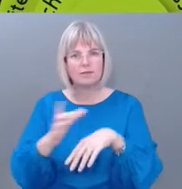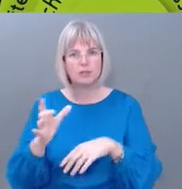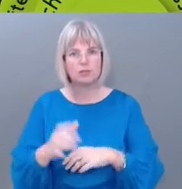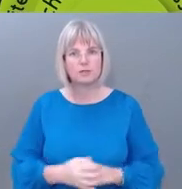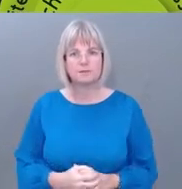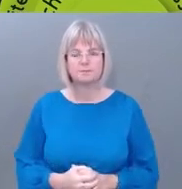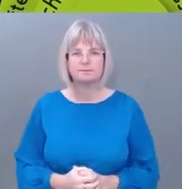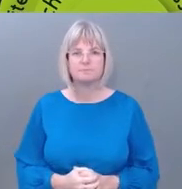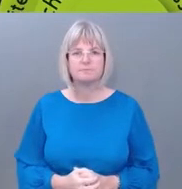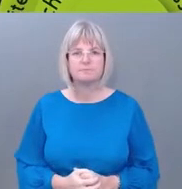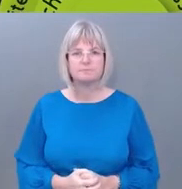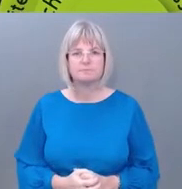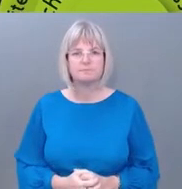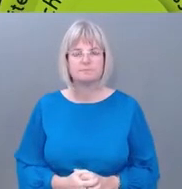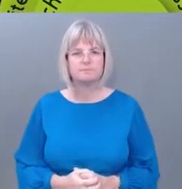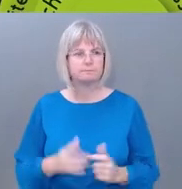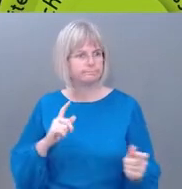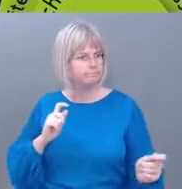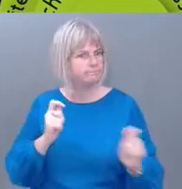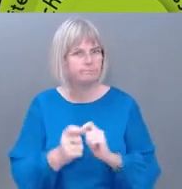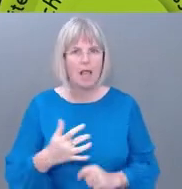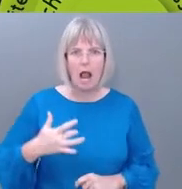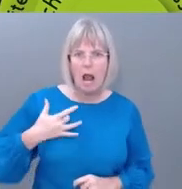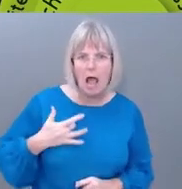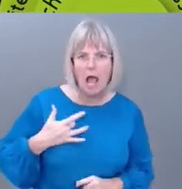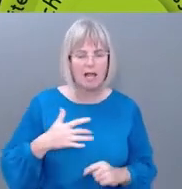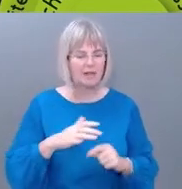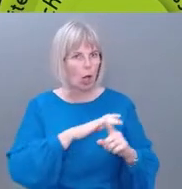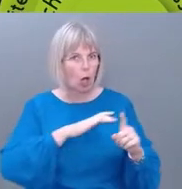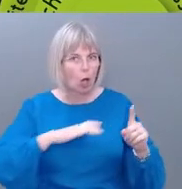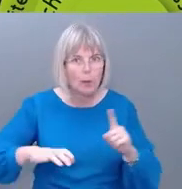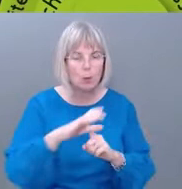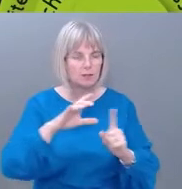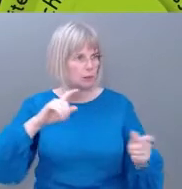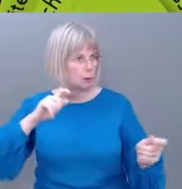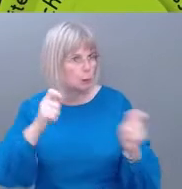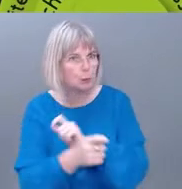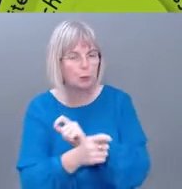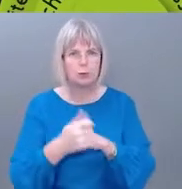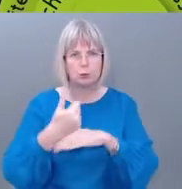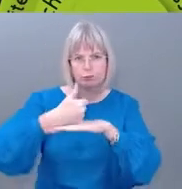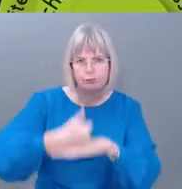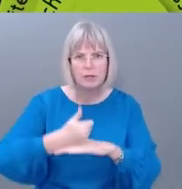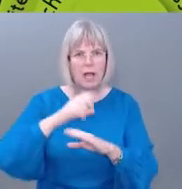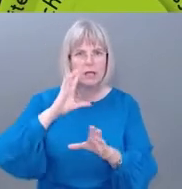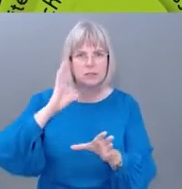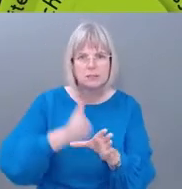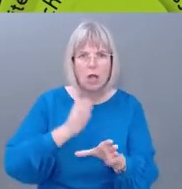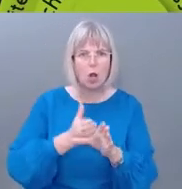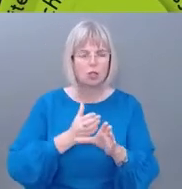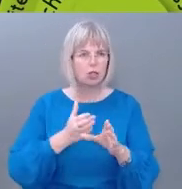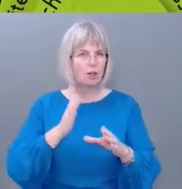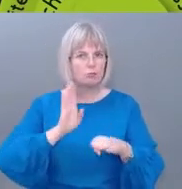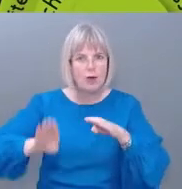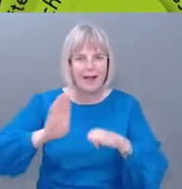To transform lives and communities by extending and embedding psychological knowledge and practice across the whole of health and